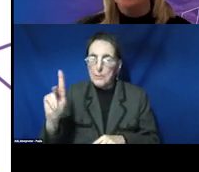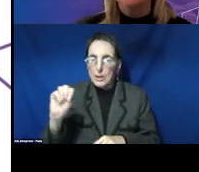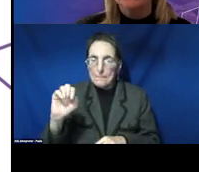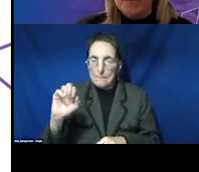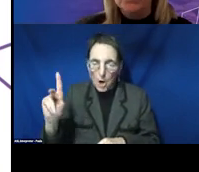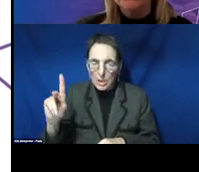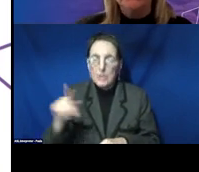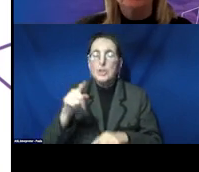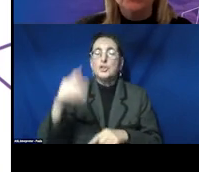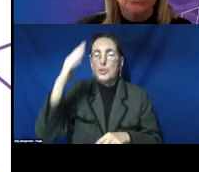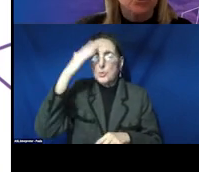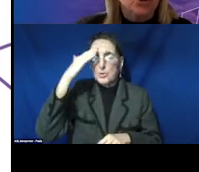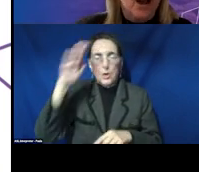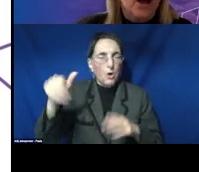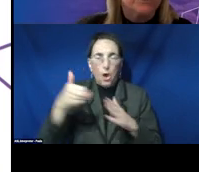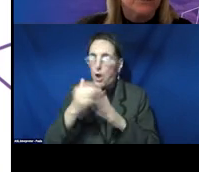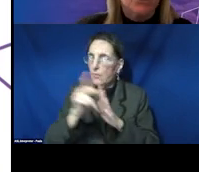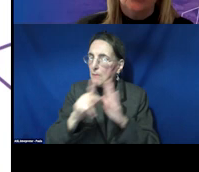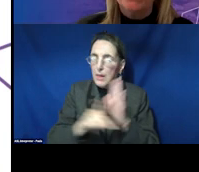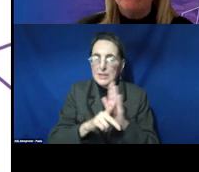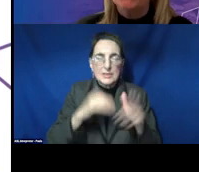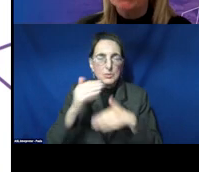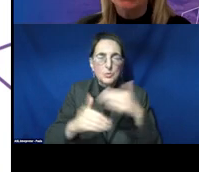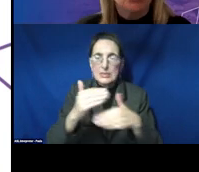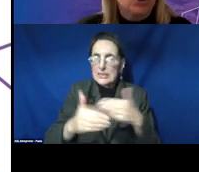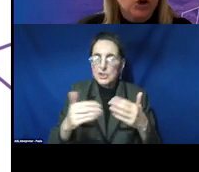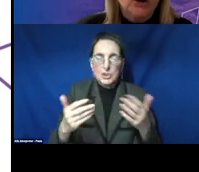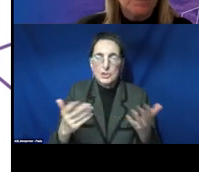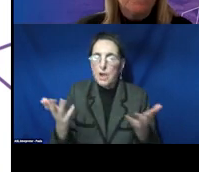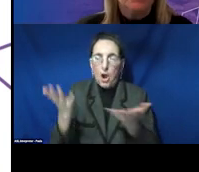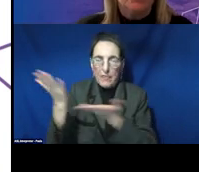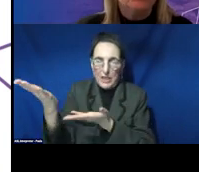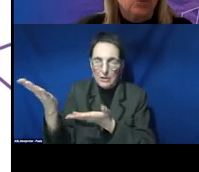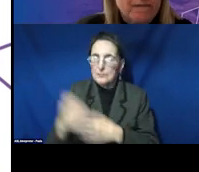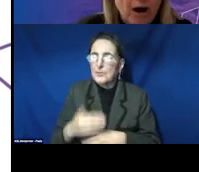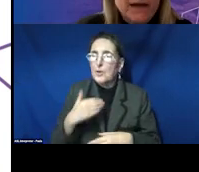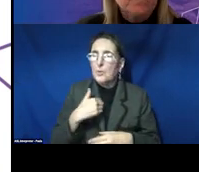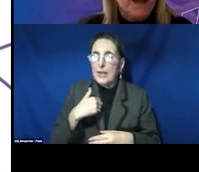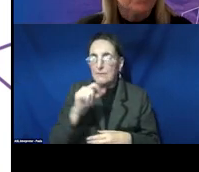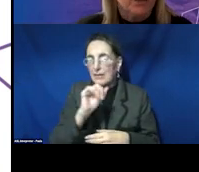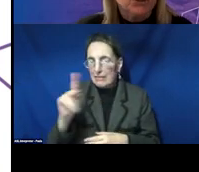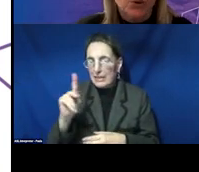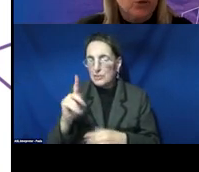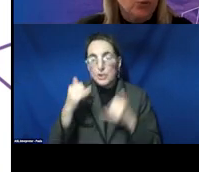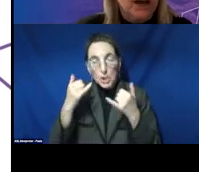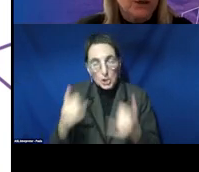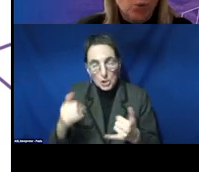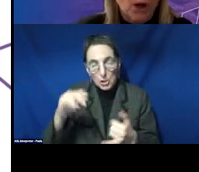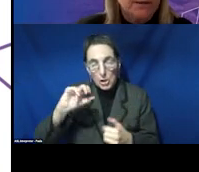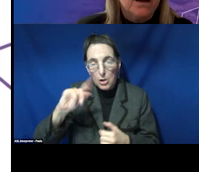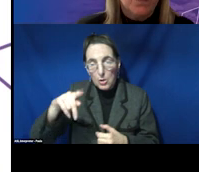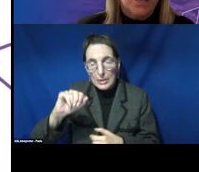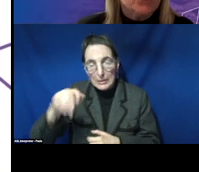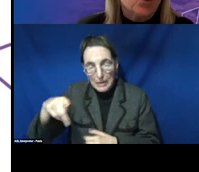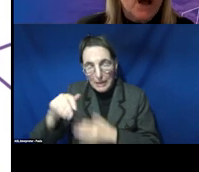of our policies and procedures are housed. We have links to the current PAP guide, the revised PAP guide